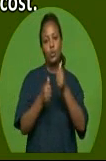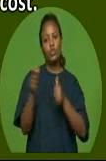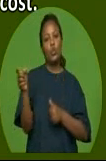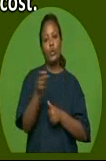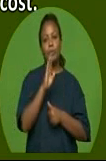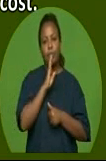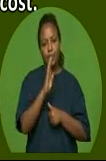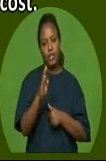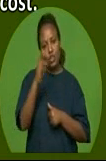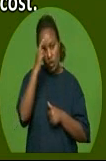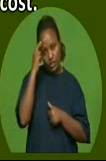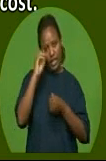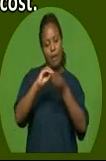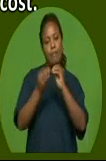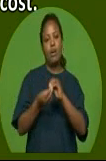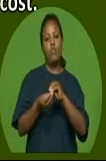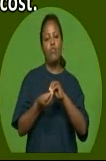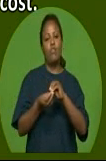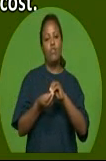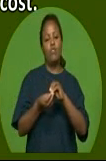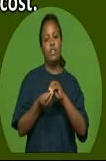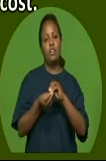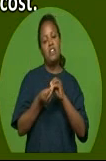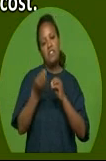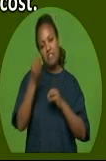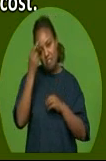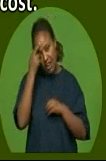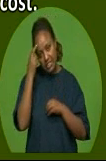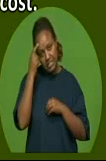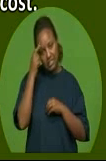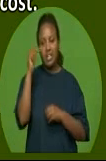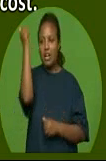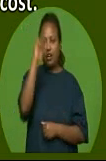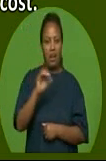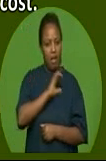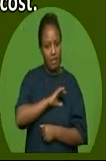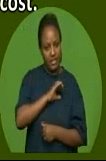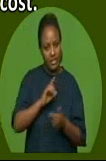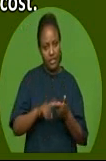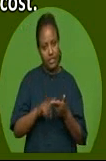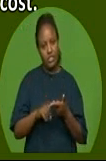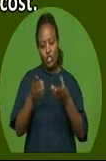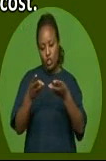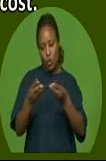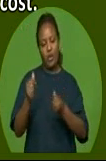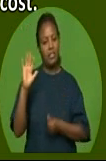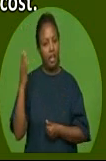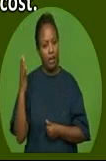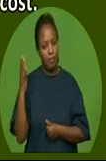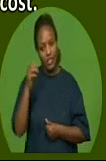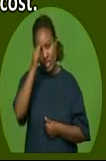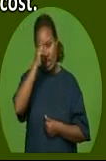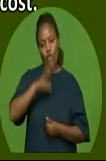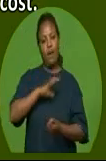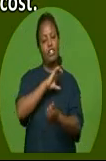cost, which could be caused by a number of factors such as climate, soil